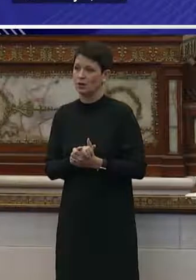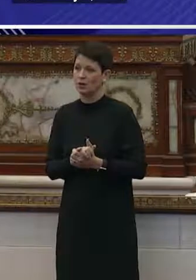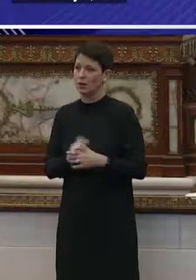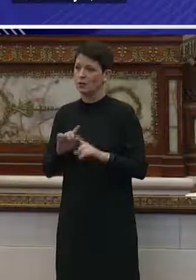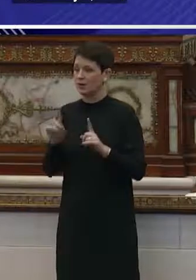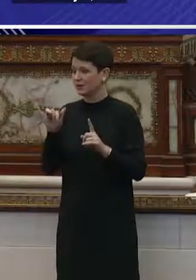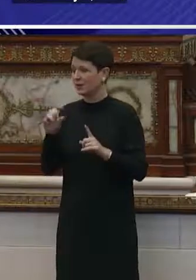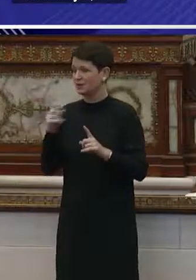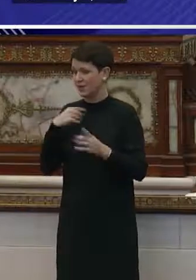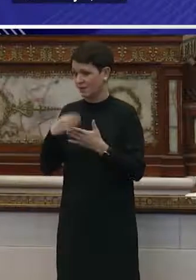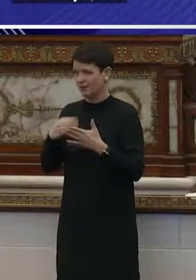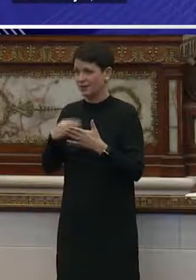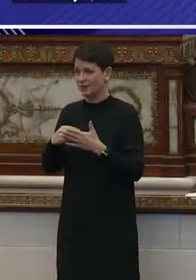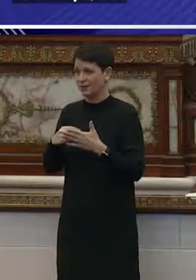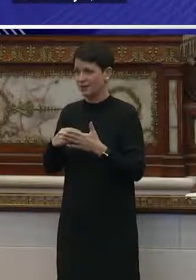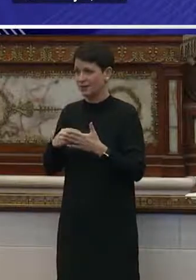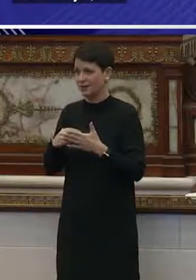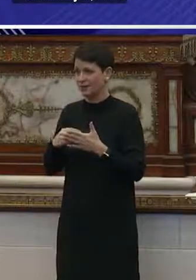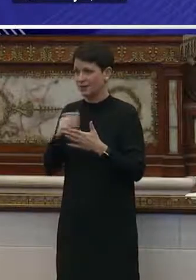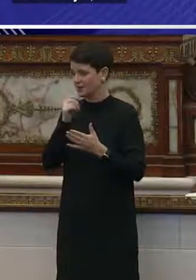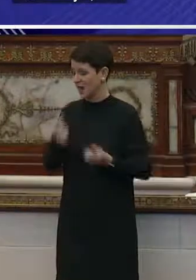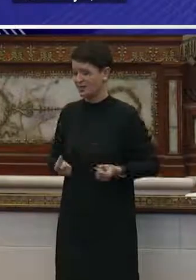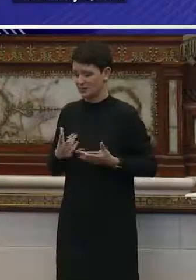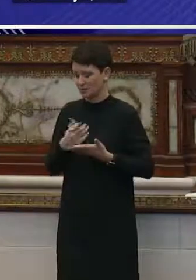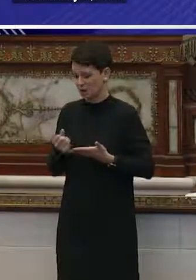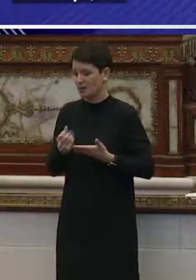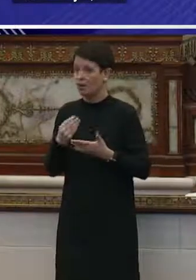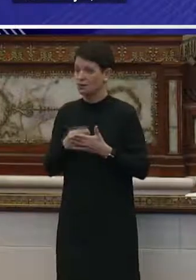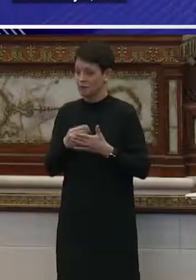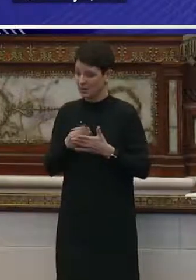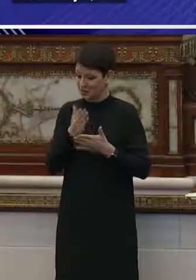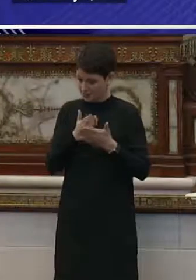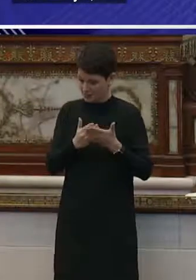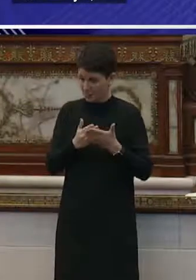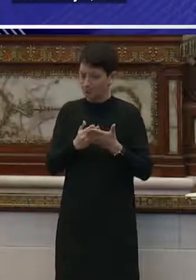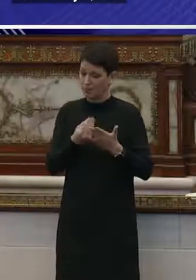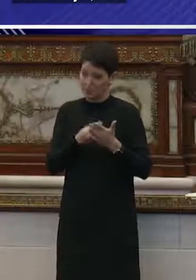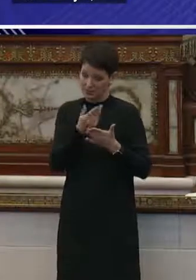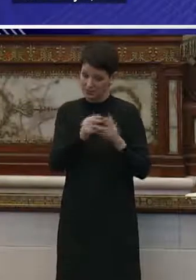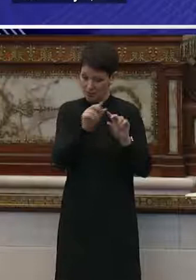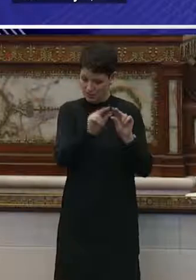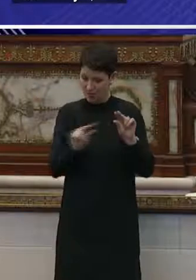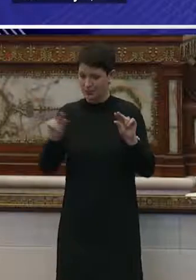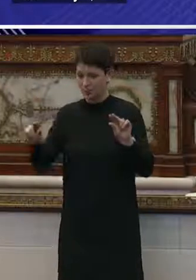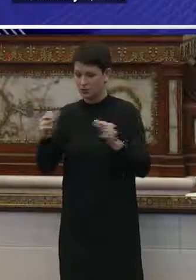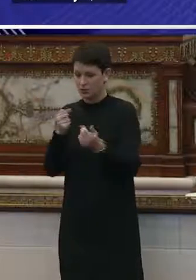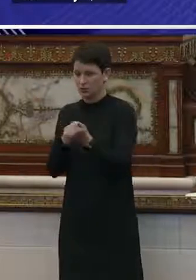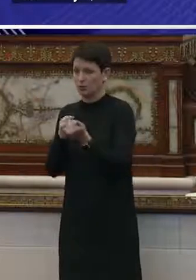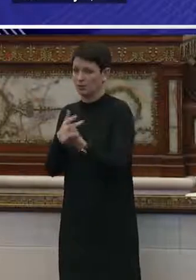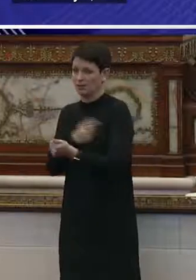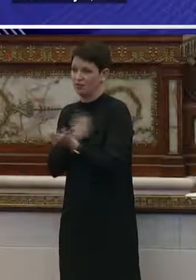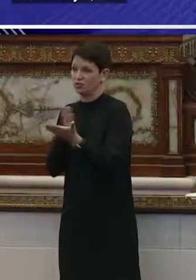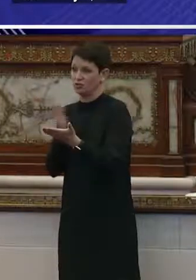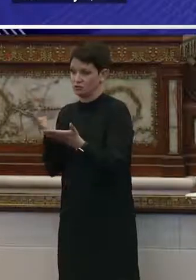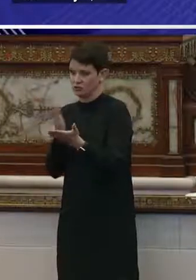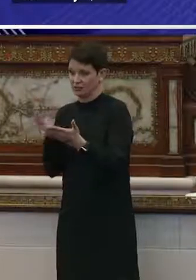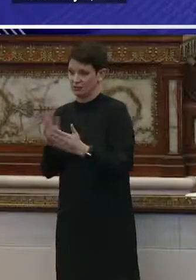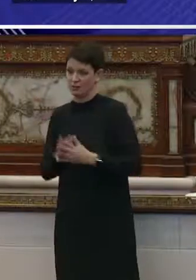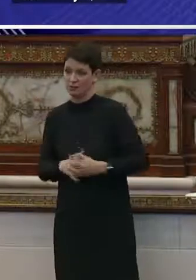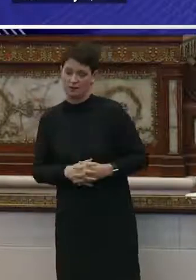yes, that funding has not all been spent. And so there is funding that could be used out of that for supporting vaccination services.